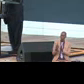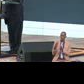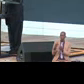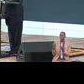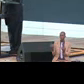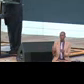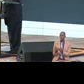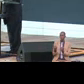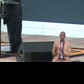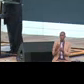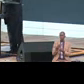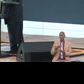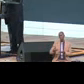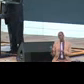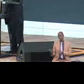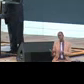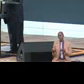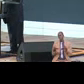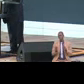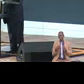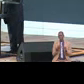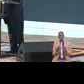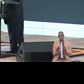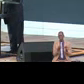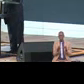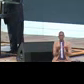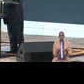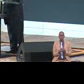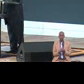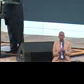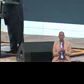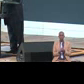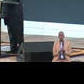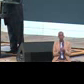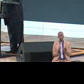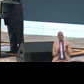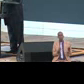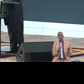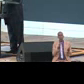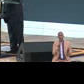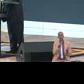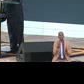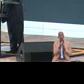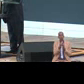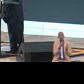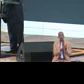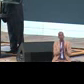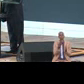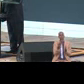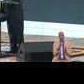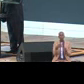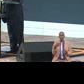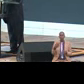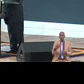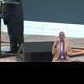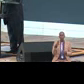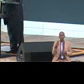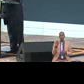and death. Let me explain it this way. There's the law of gravity